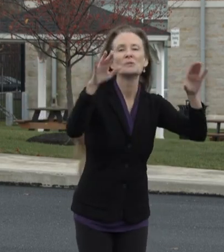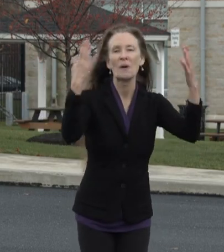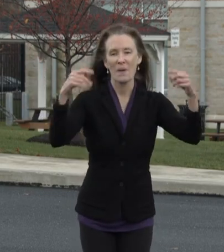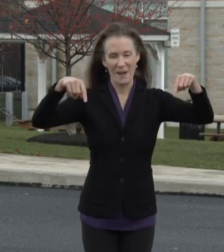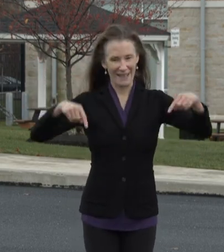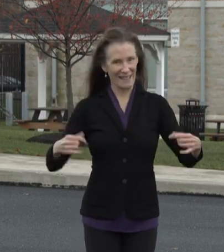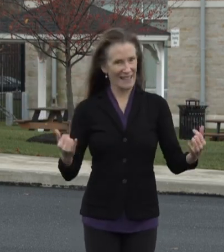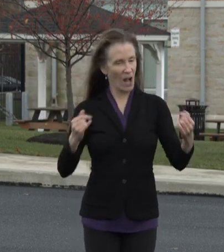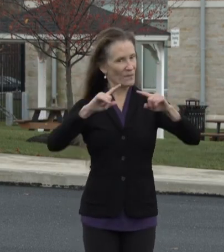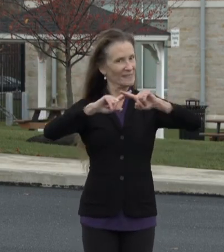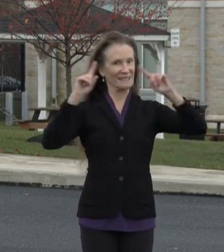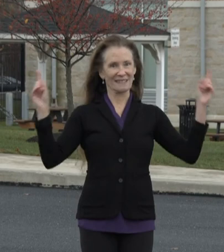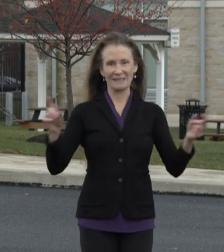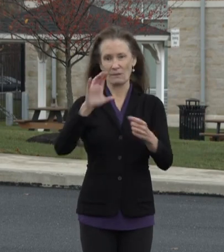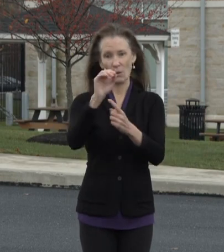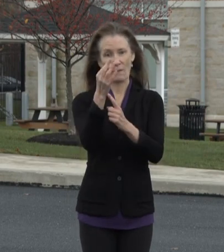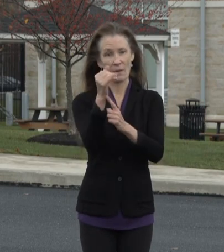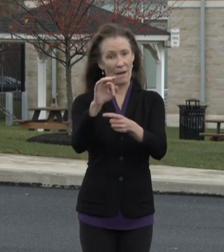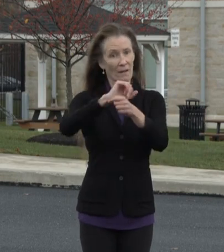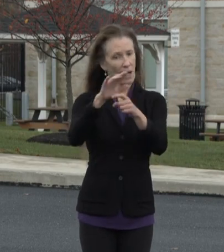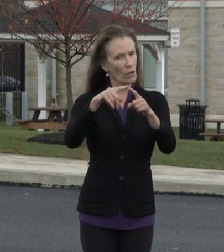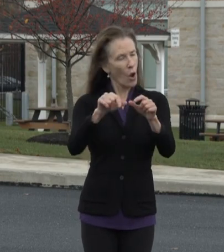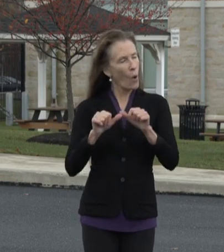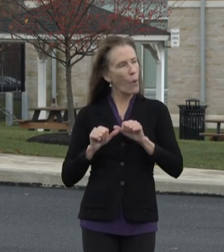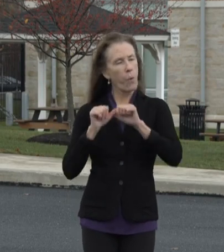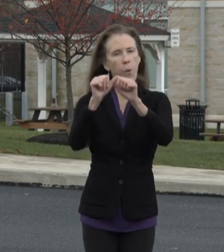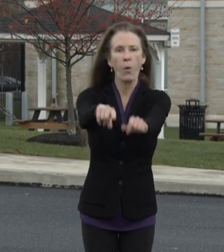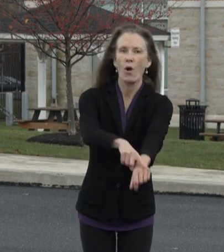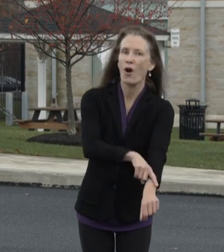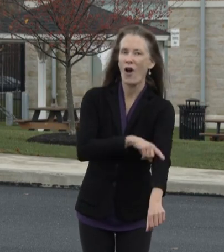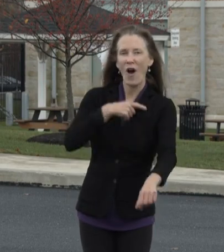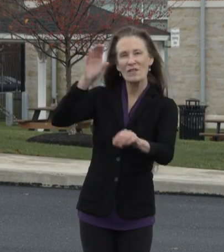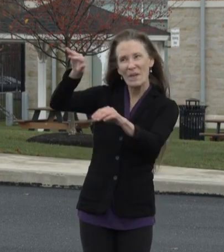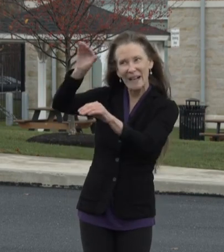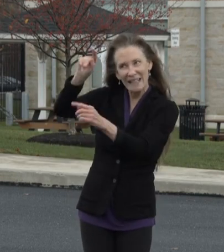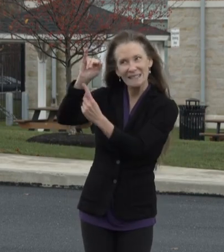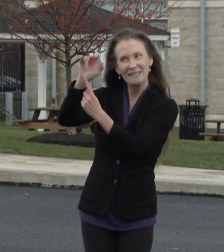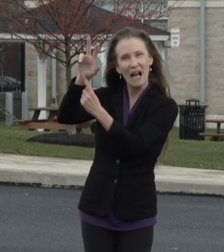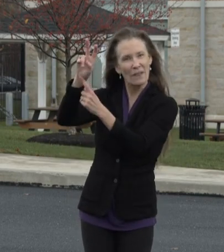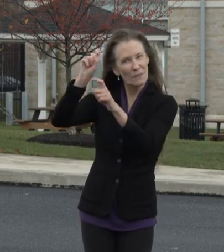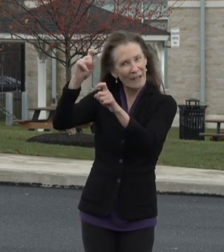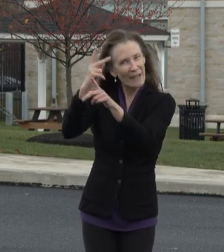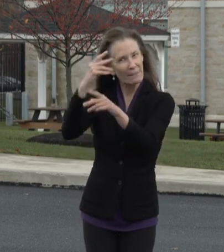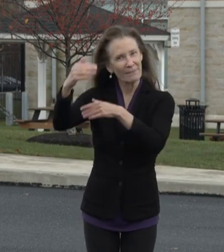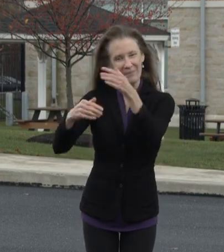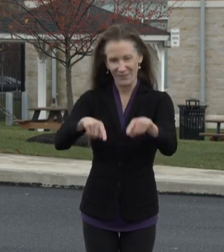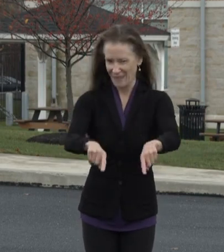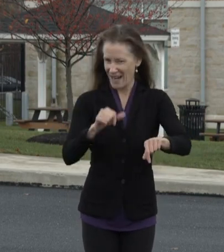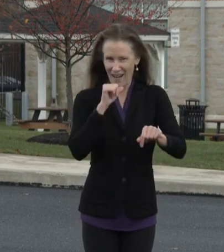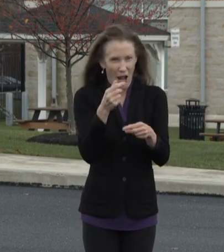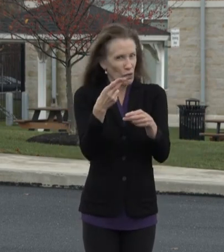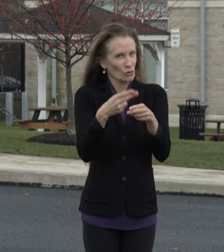32, which does give the soldiers added benefits that they're going to give up in their personal